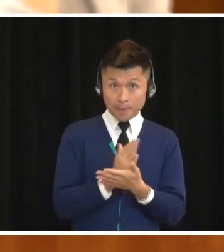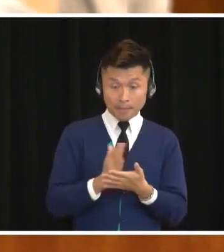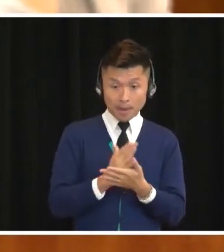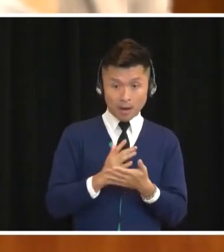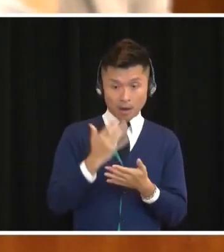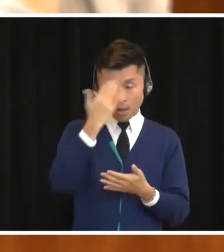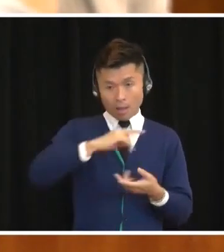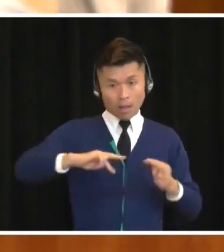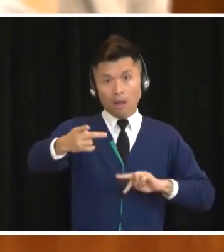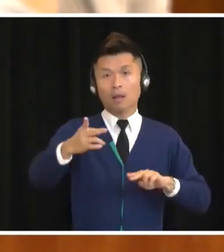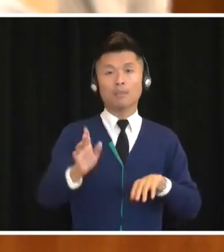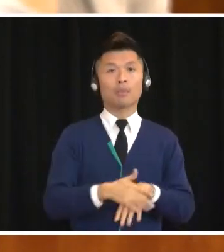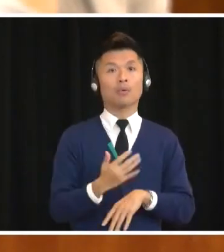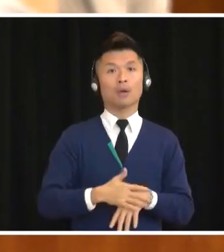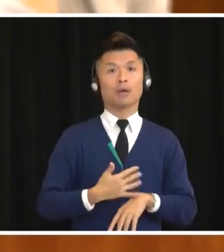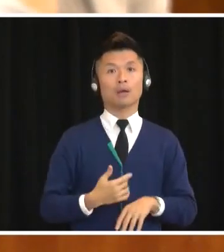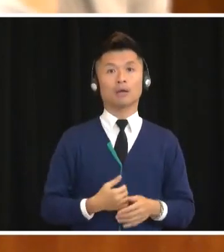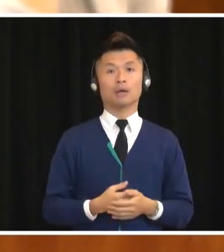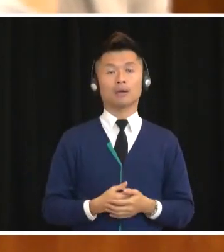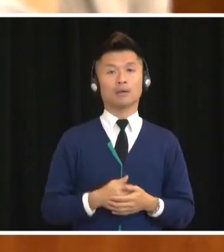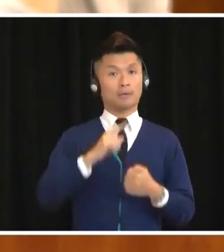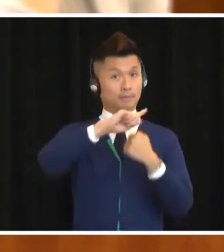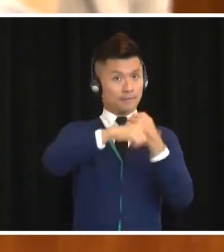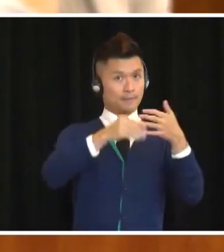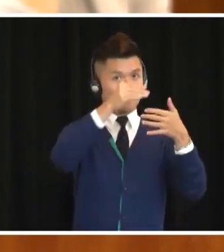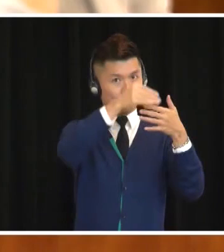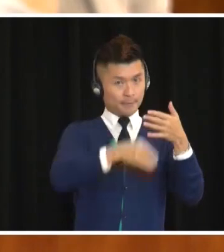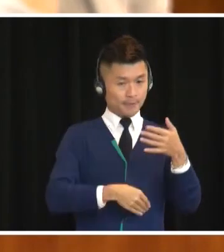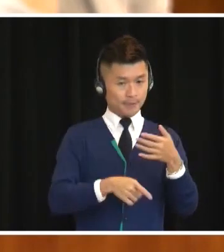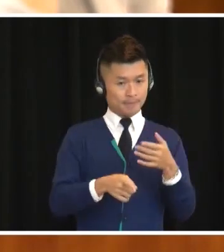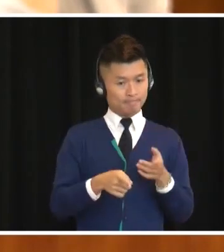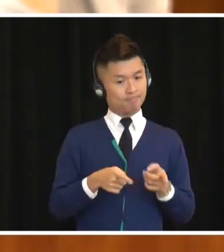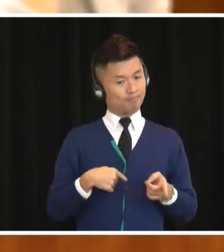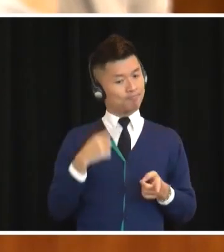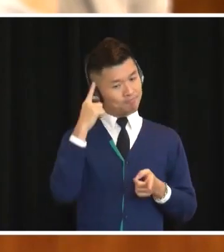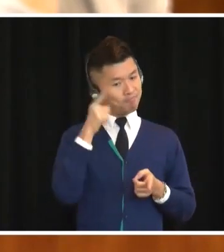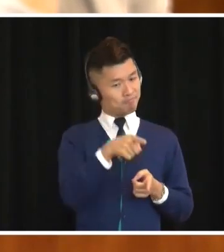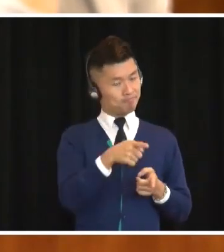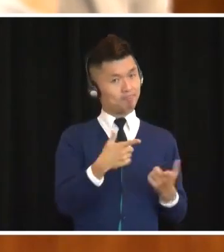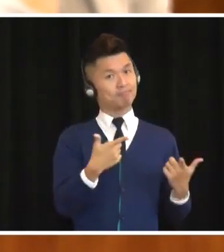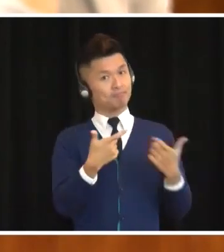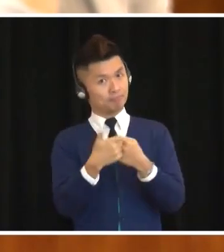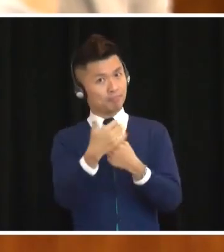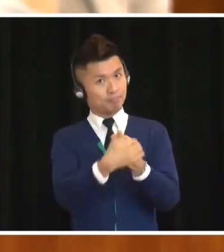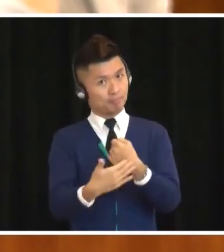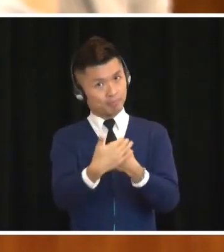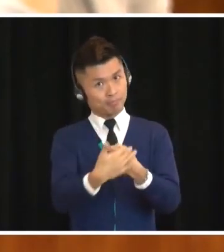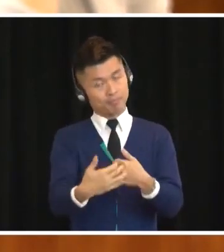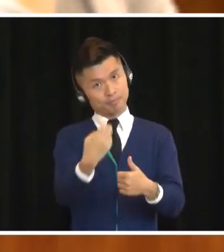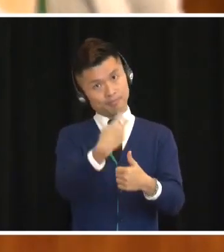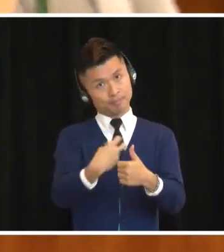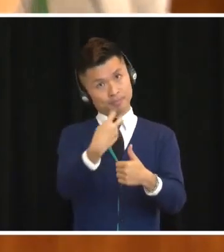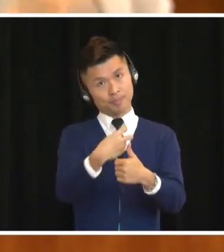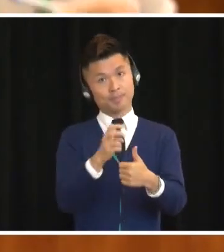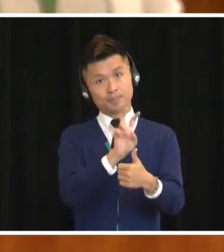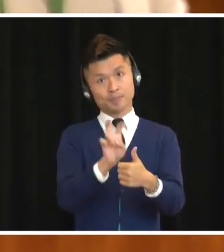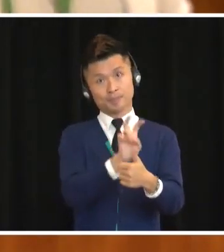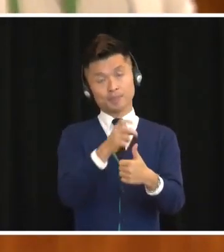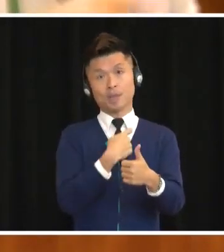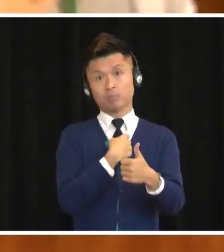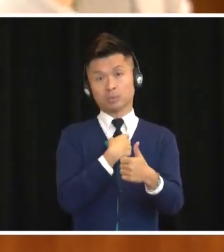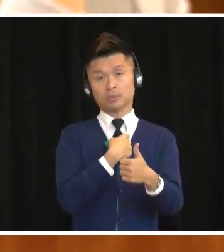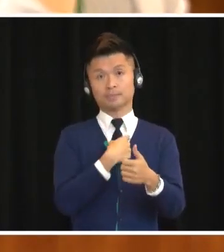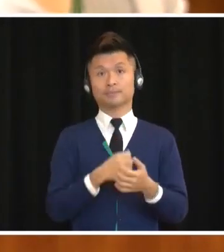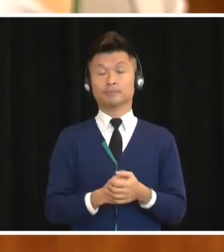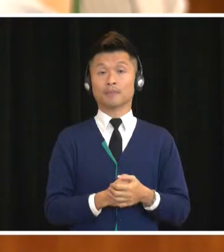But because I have been involved starting from the pre-trial investigation, I will most likely